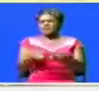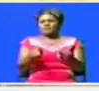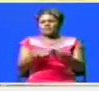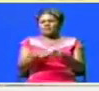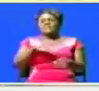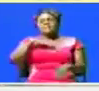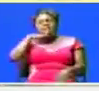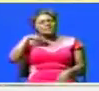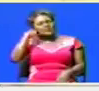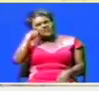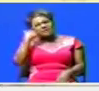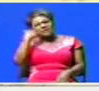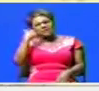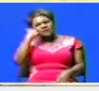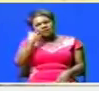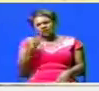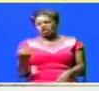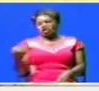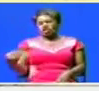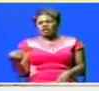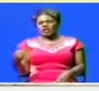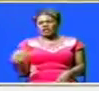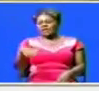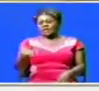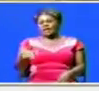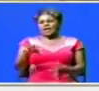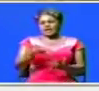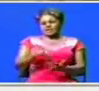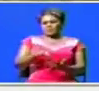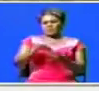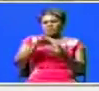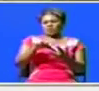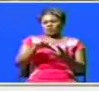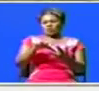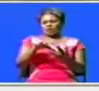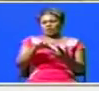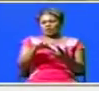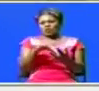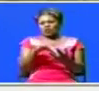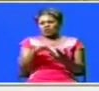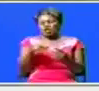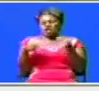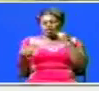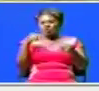kusababisha magonjwa miongoni mwa watoto wanaoishi maeneo hayo, hususan yale ya utapiamlo.